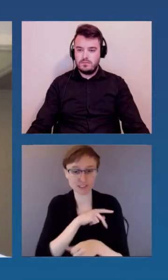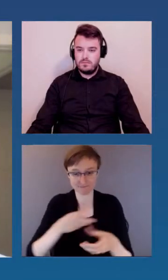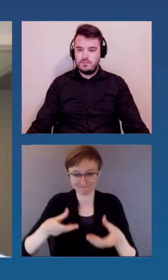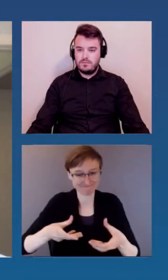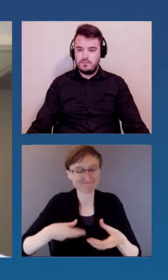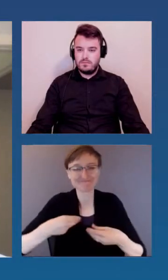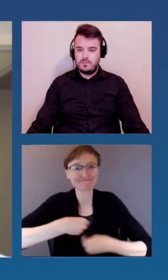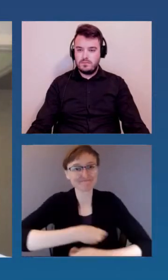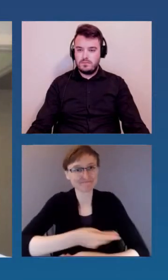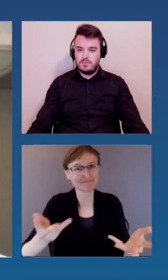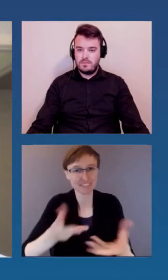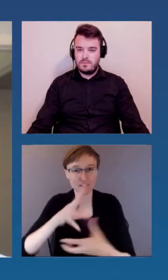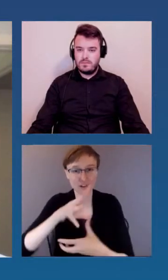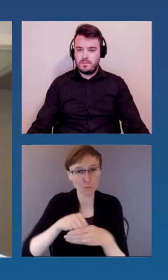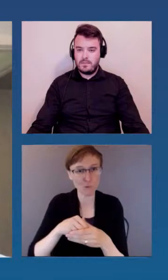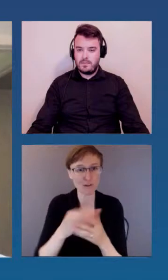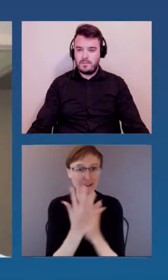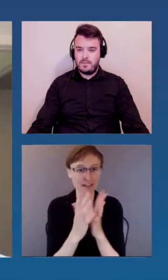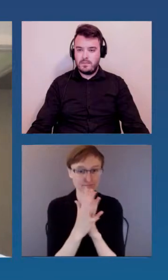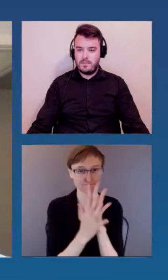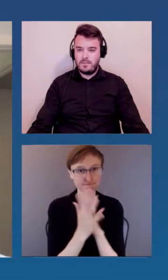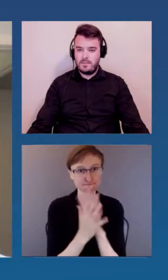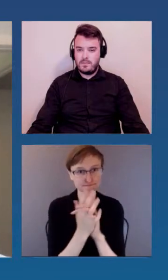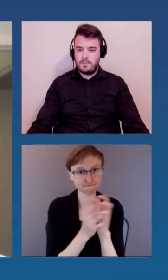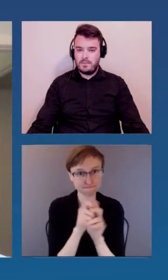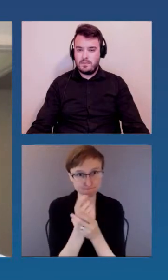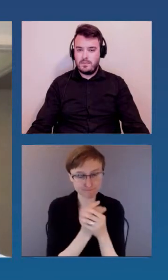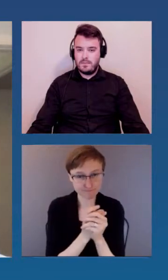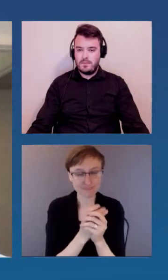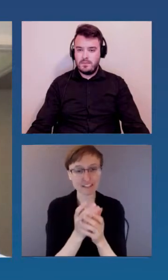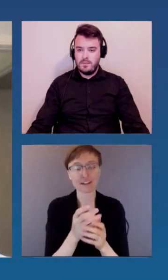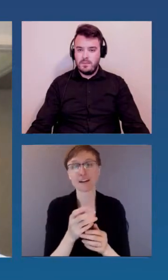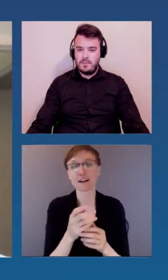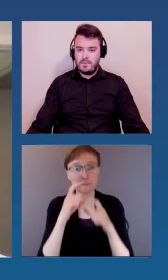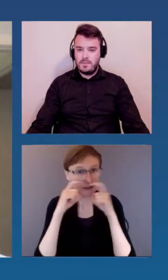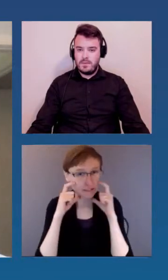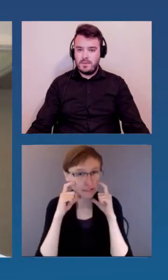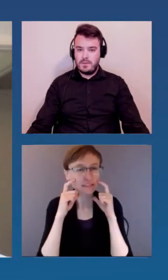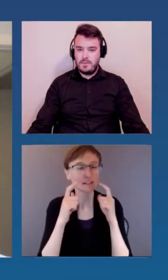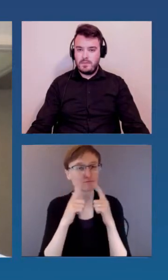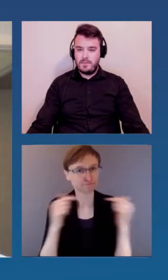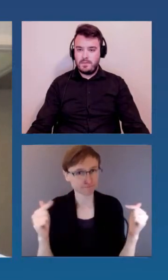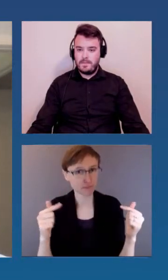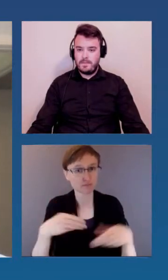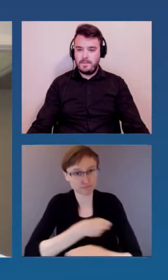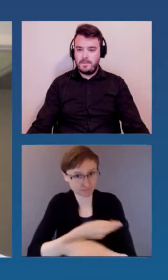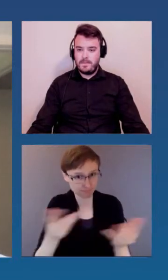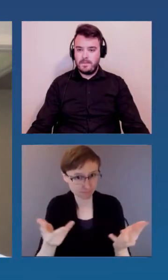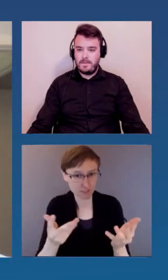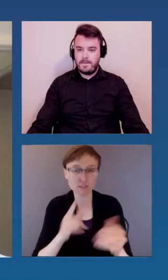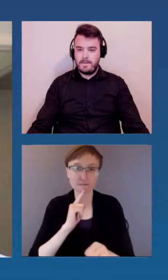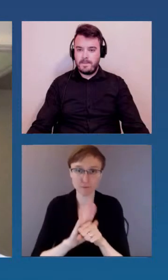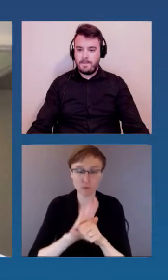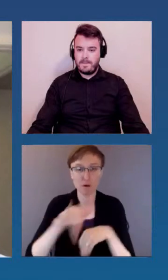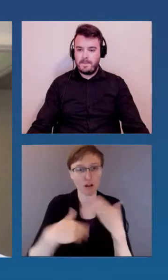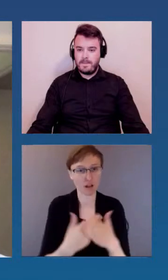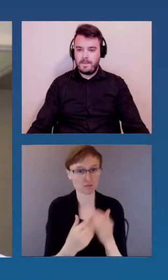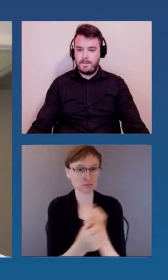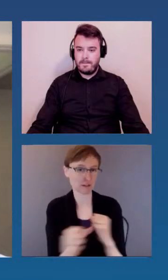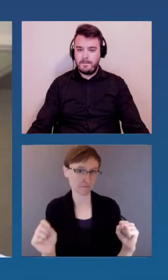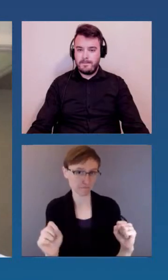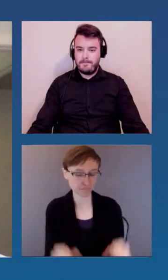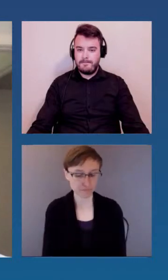signage everywhere to safely guide people. And of course, we've reduced occupancy limits in all buildings. For example, our McCodrum